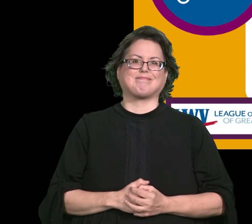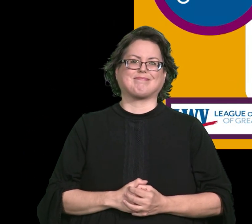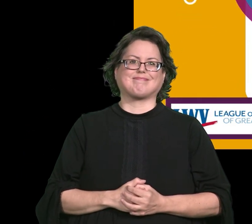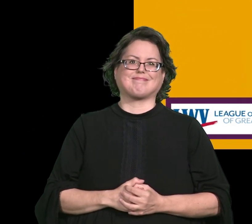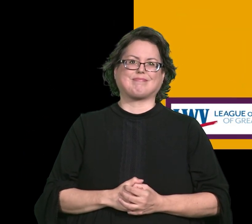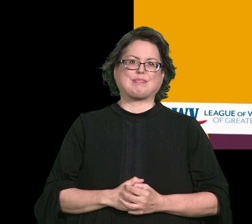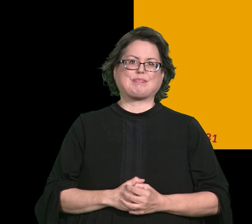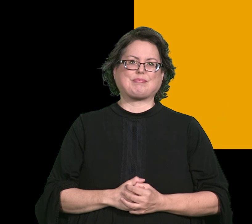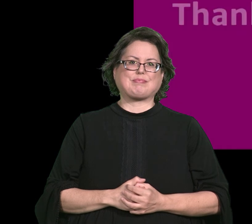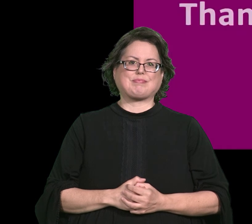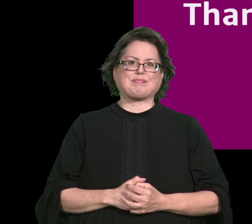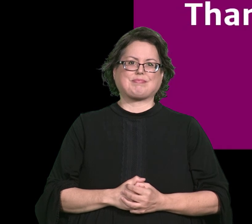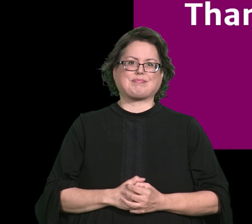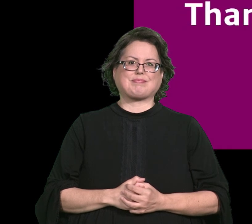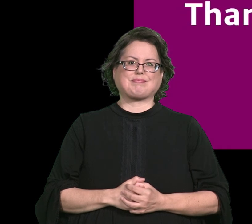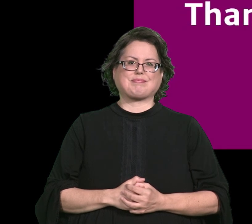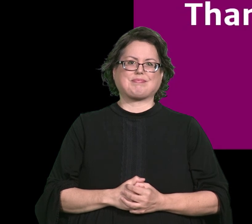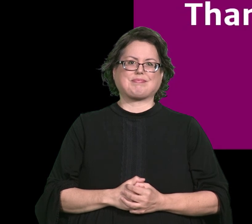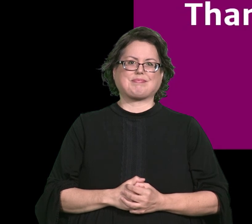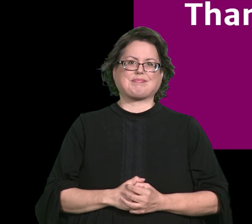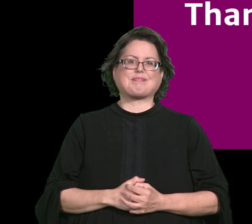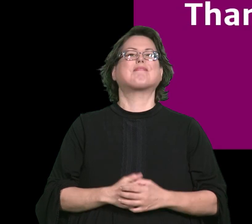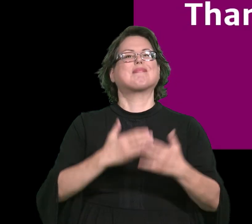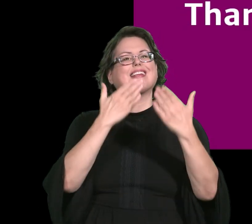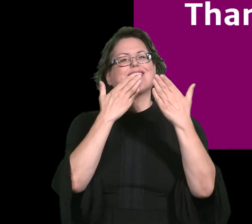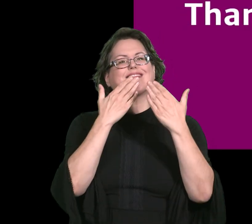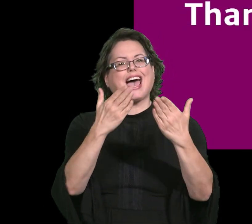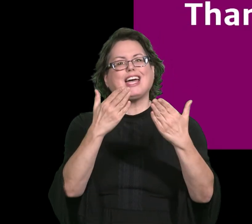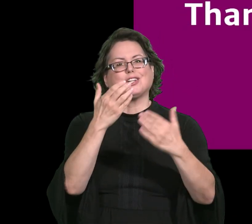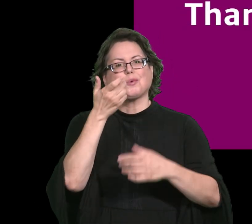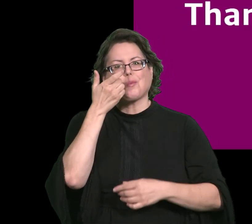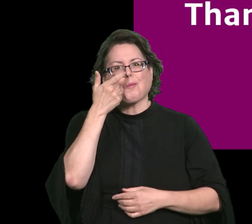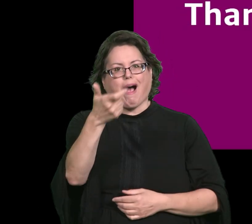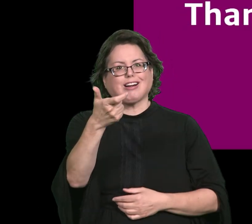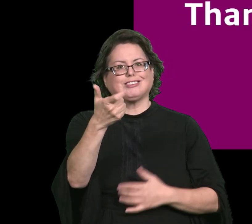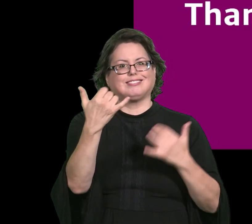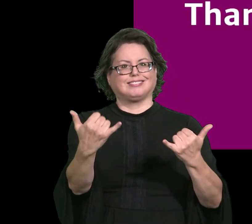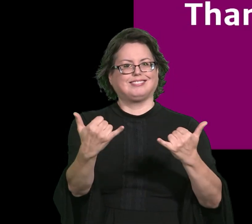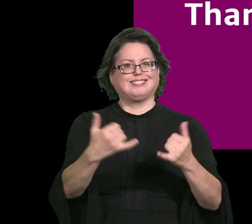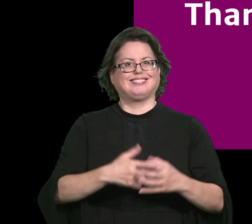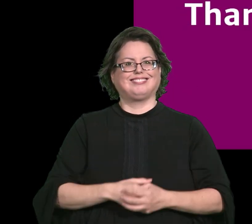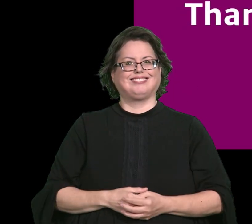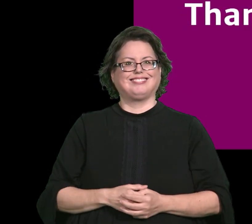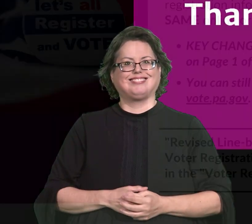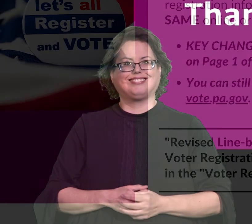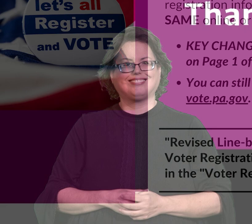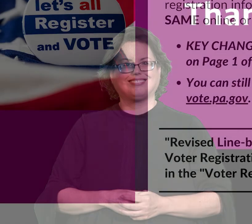www.lwvpgh.org/college. Thank you for watching.